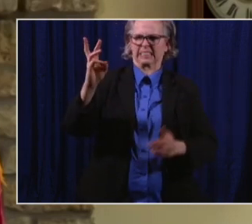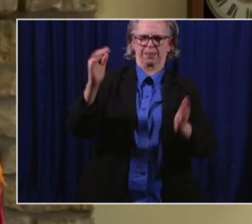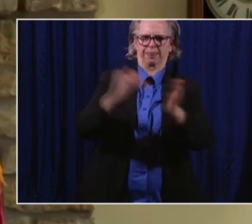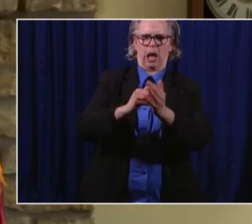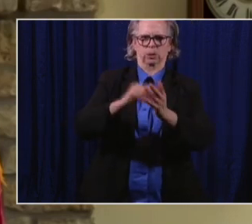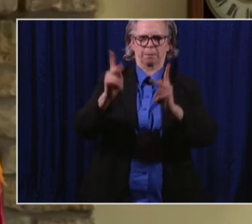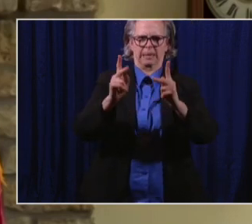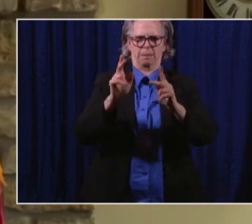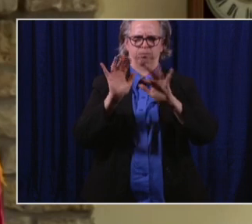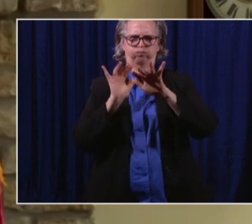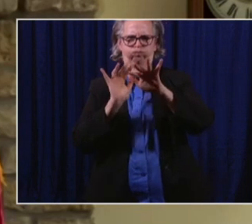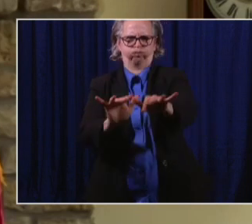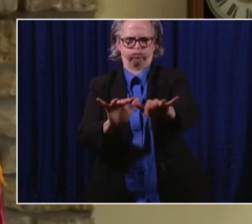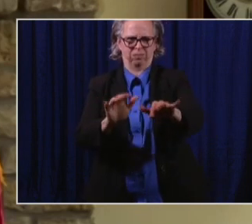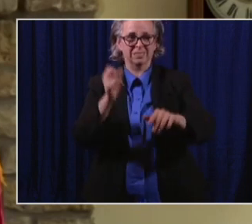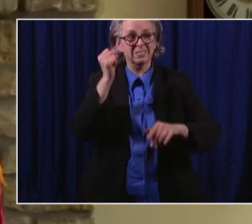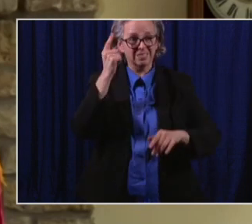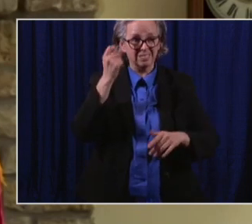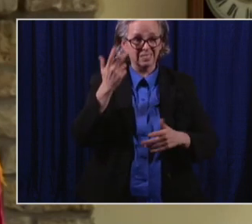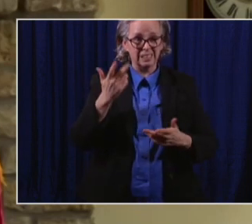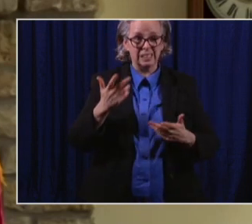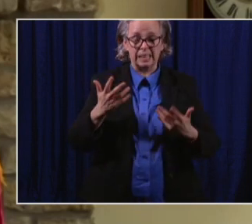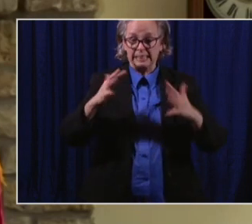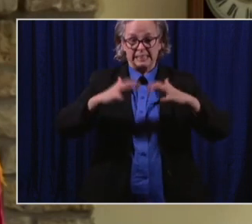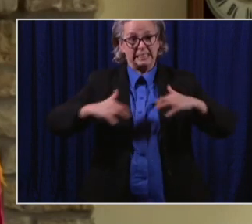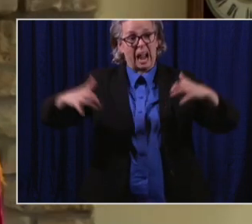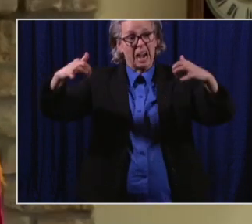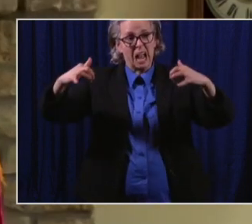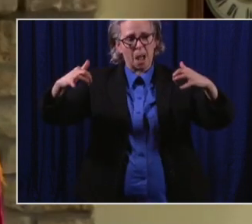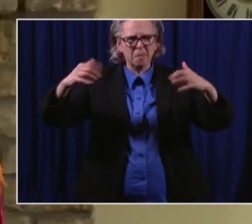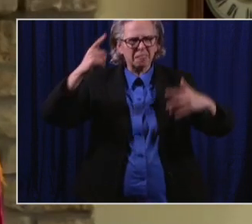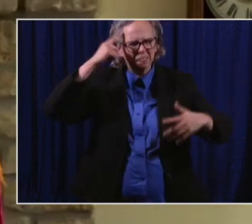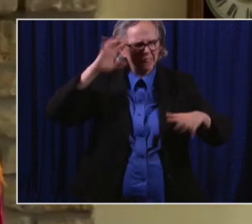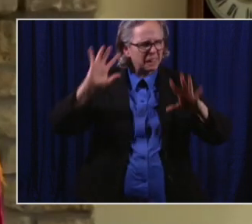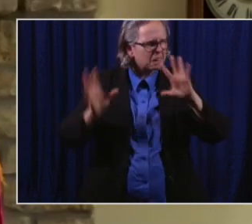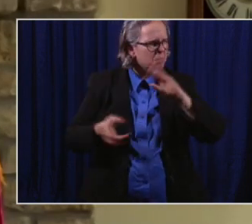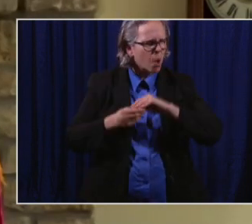exact capacity, but we're over 50,000. I think in both